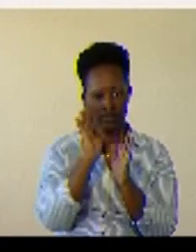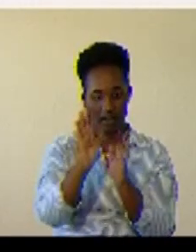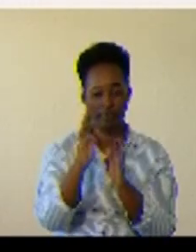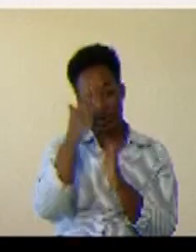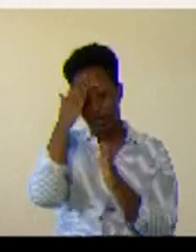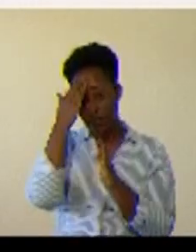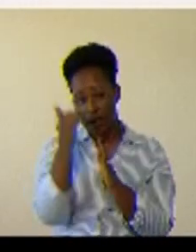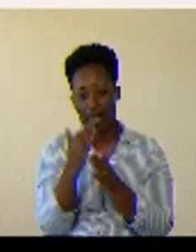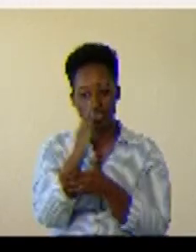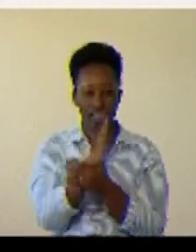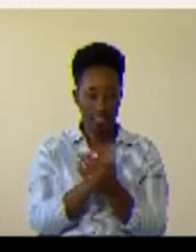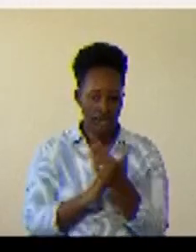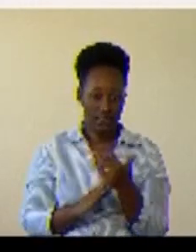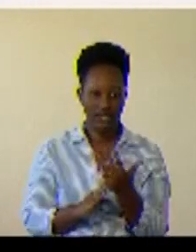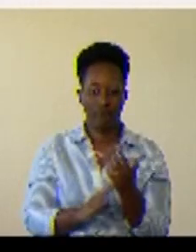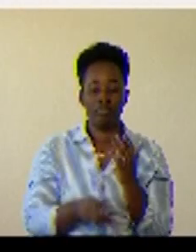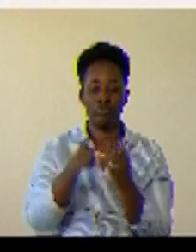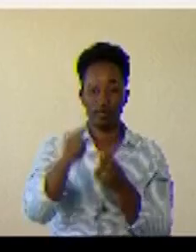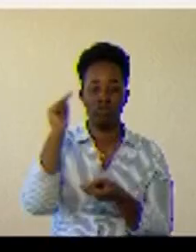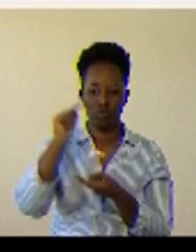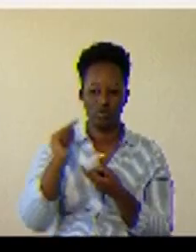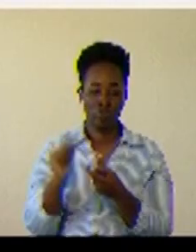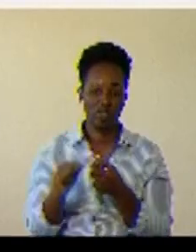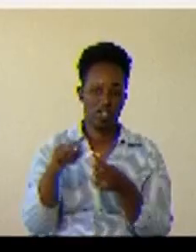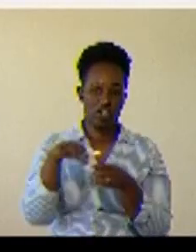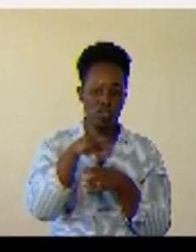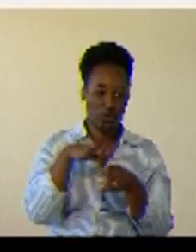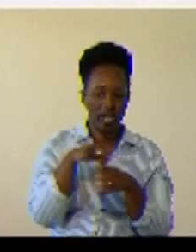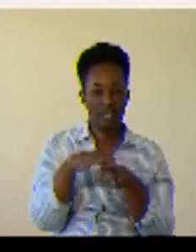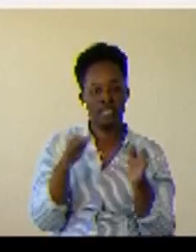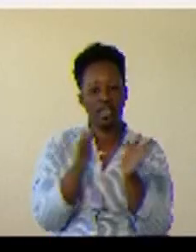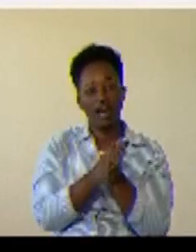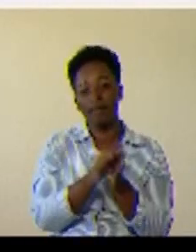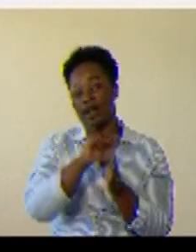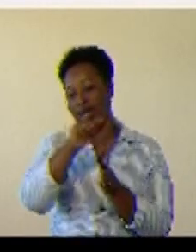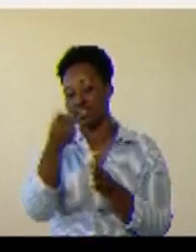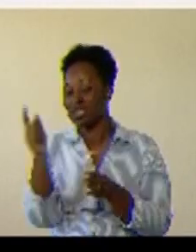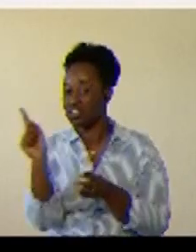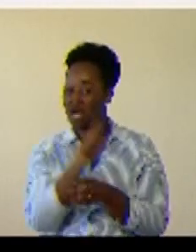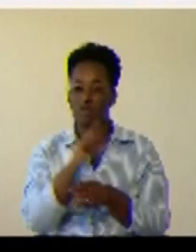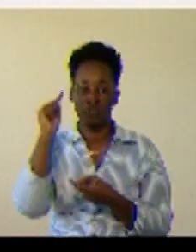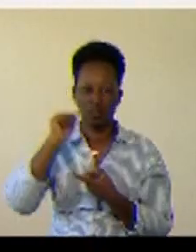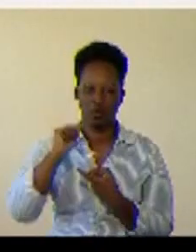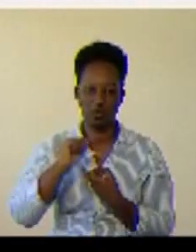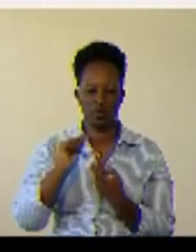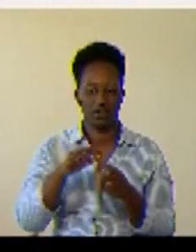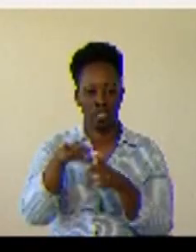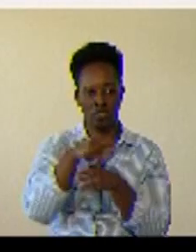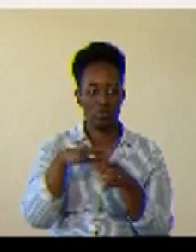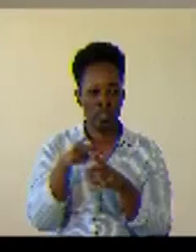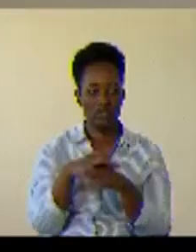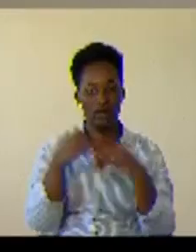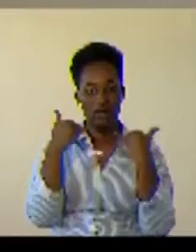of the carbohydrates are said to be reducing sugars, and why some of them are non-reducing sugars. Let's